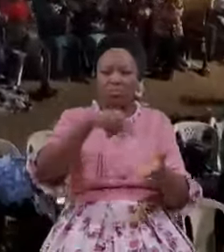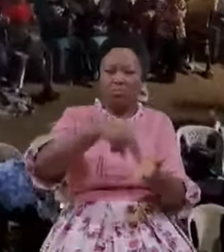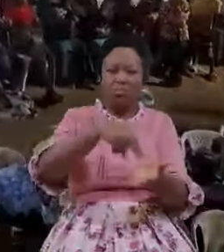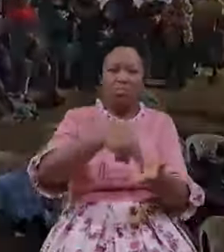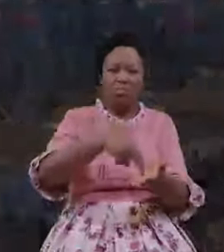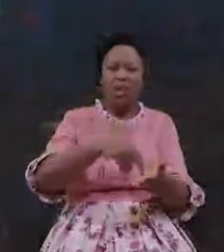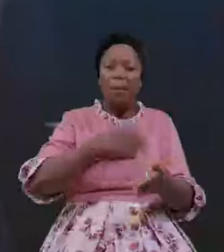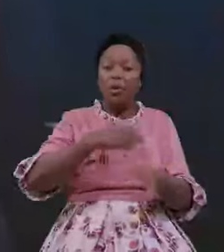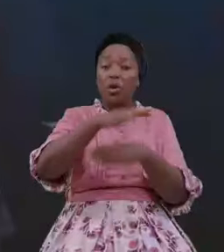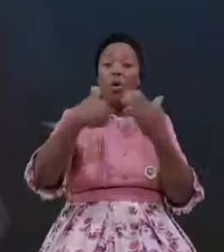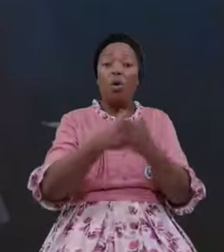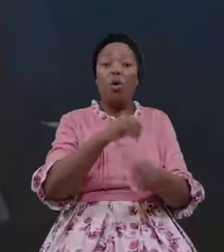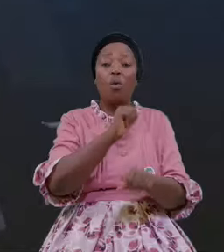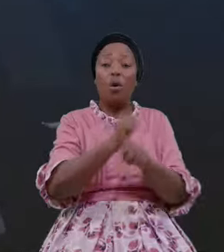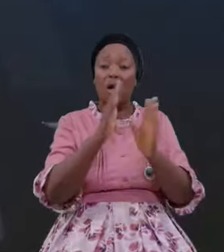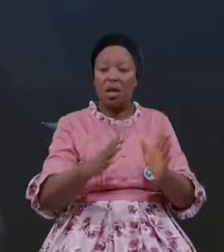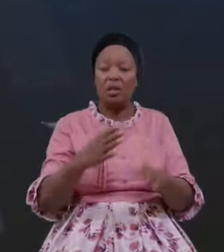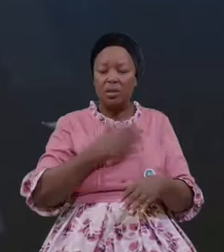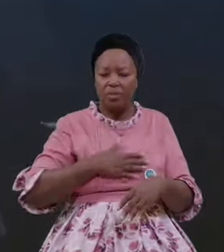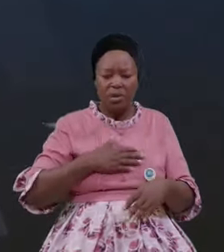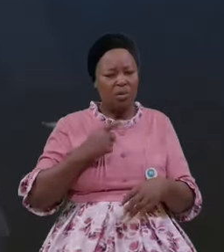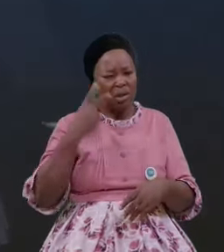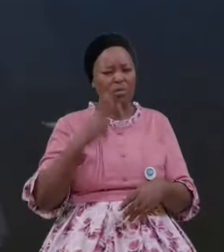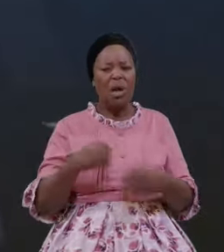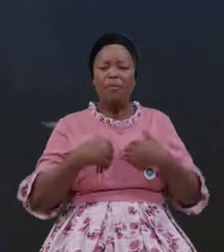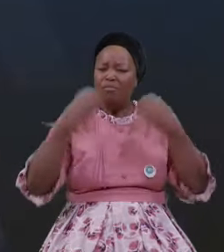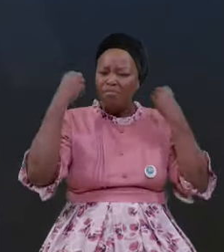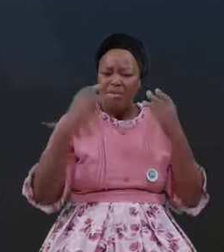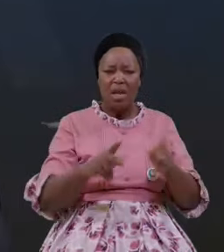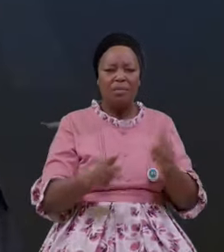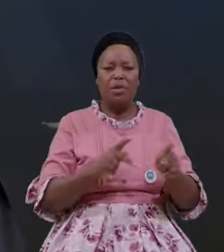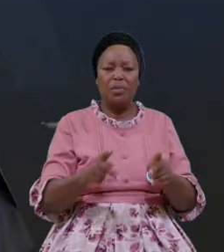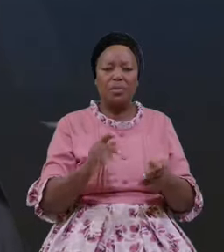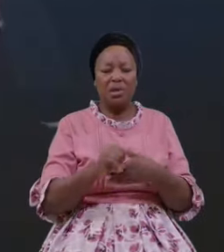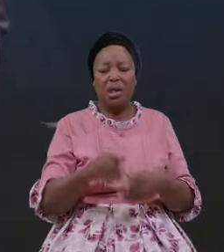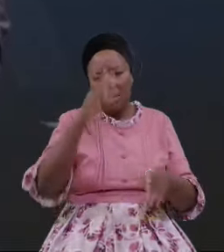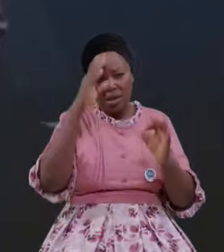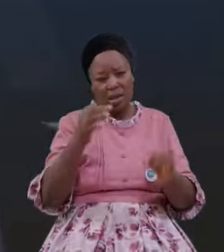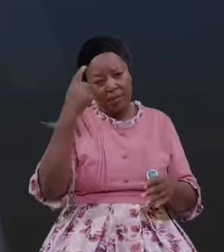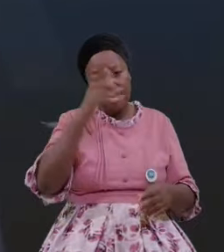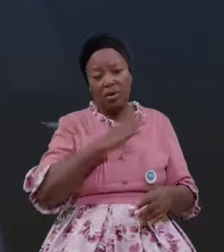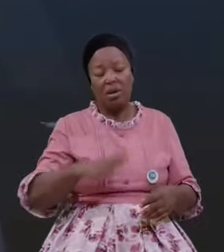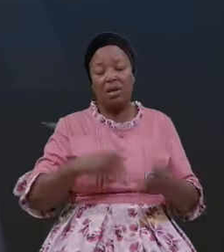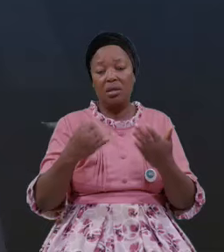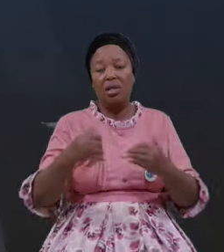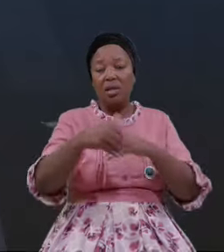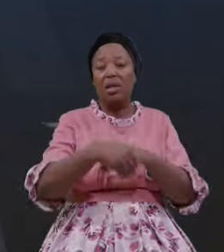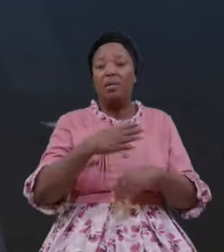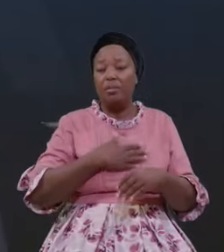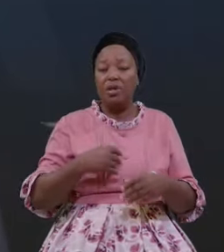massive crowd. It's the second field, left and right, the classrooms, even outside. Fast. All the